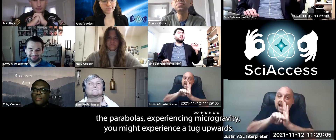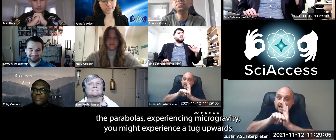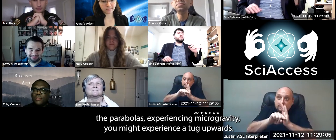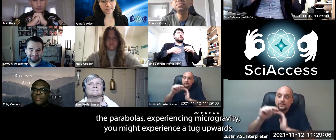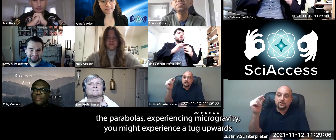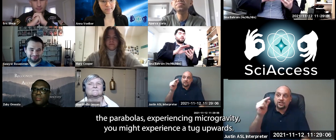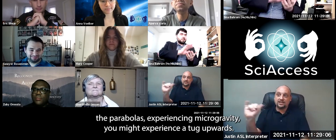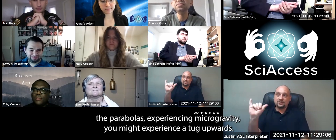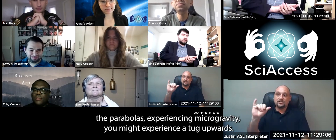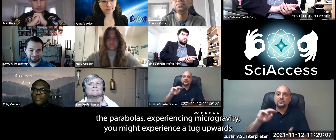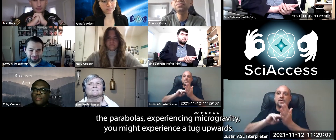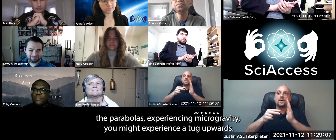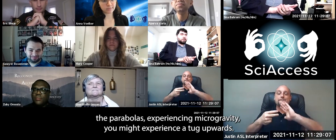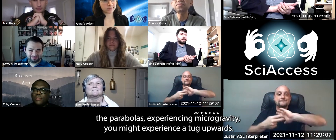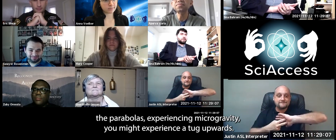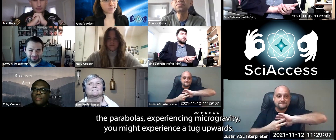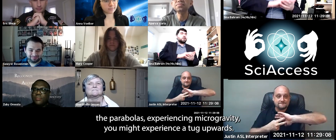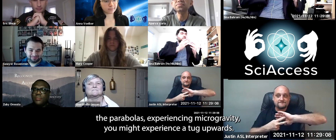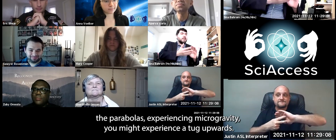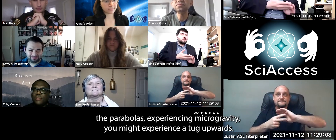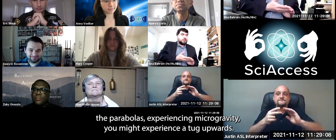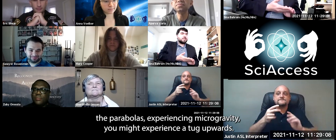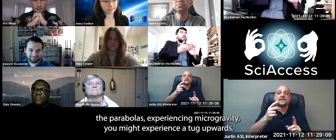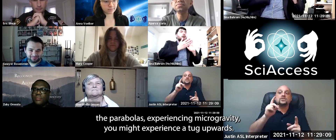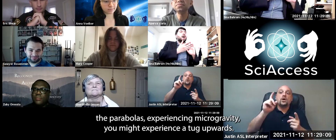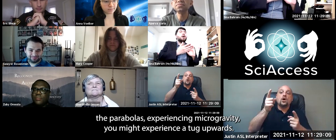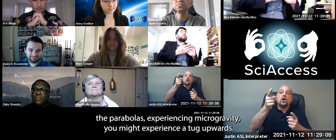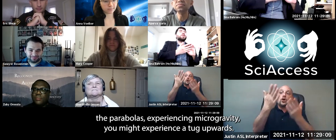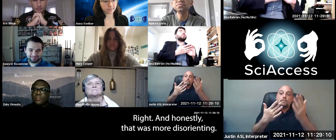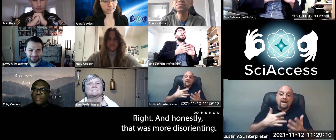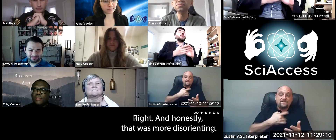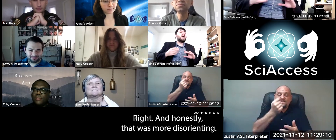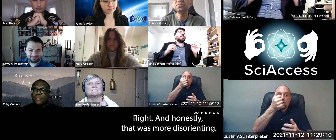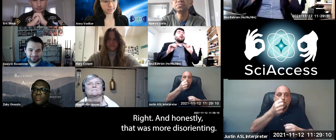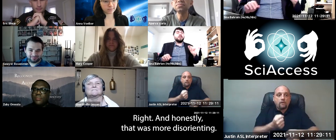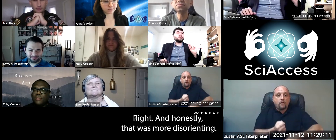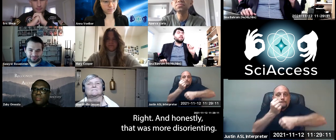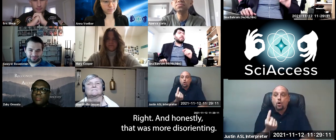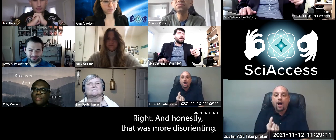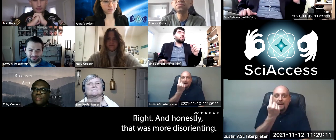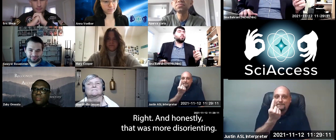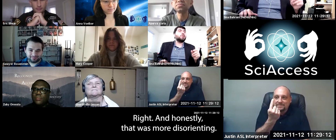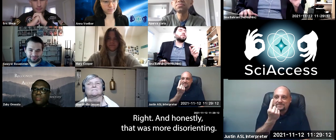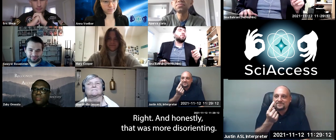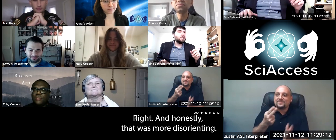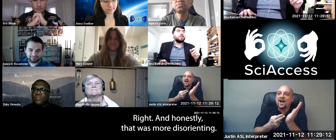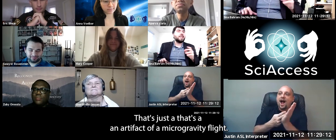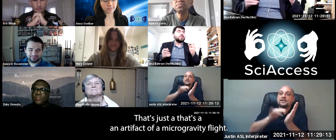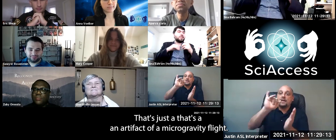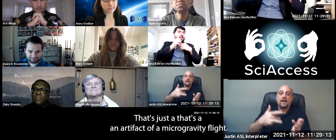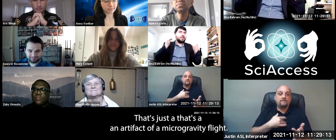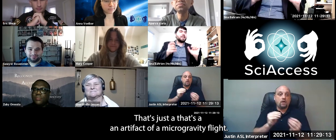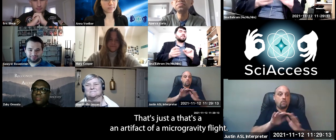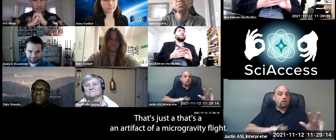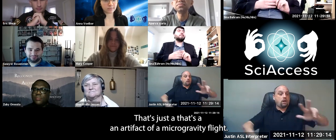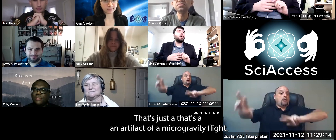through the parabolas experiencing microgravity, you might experience a tug upwards, right? And honestly, that was more disorienting.